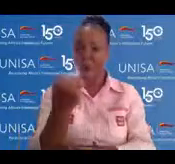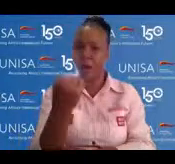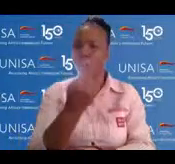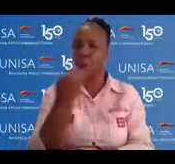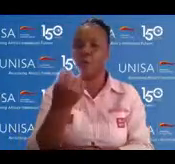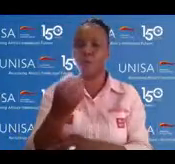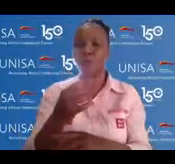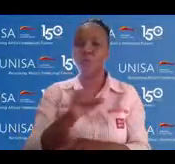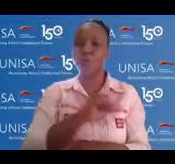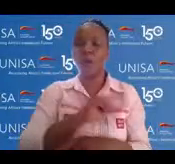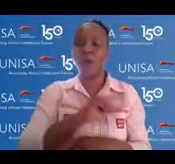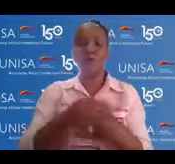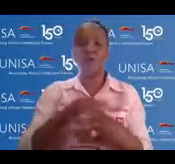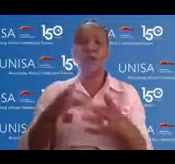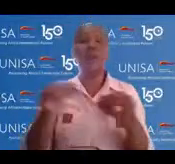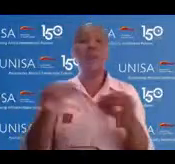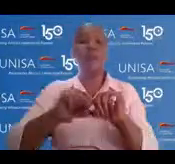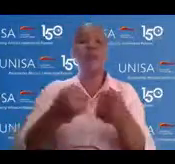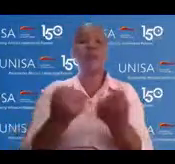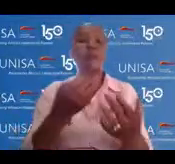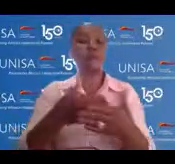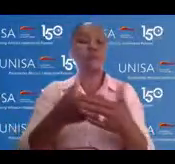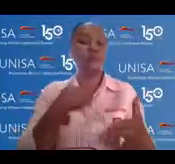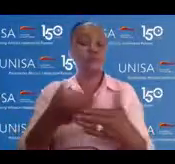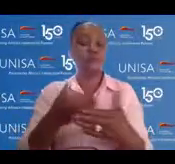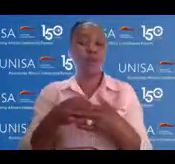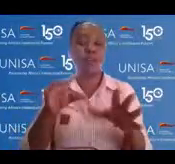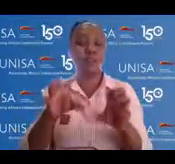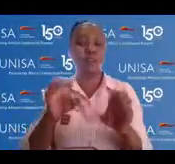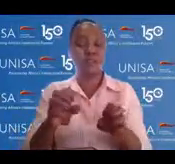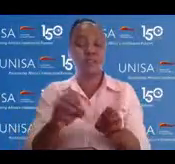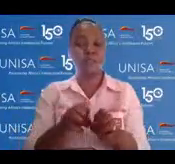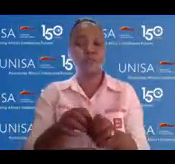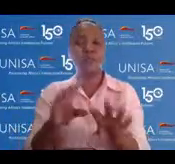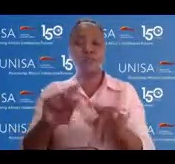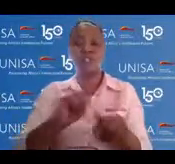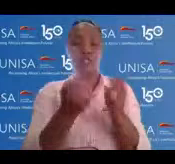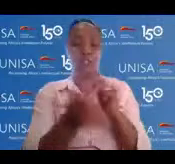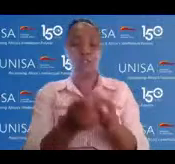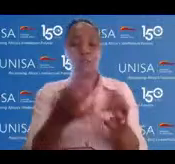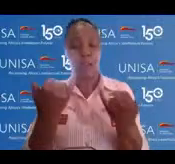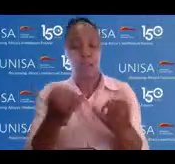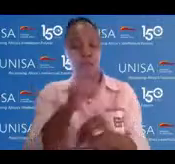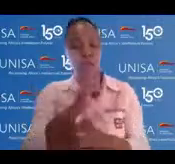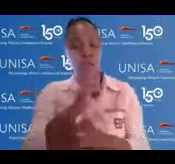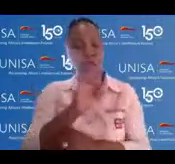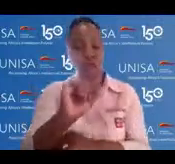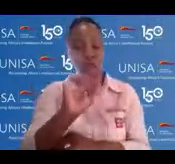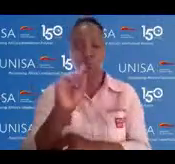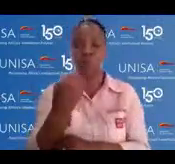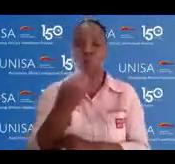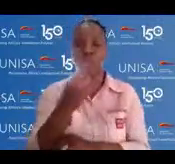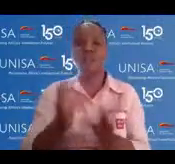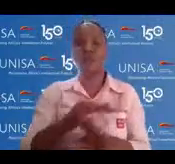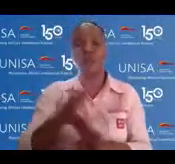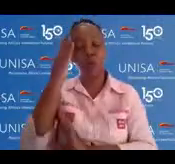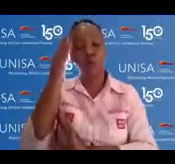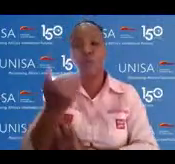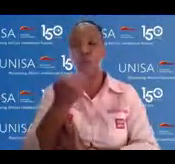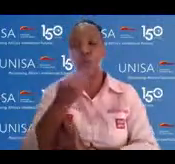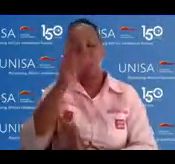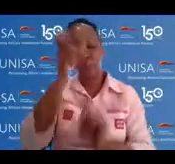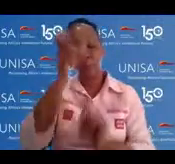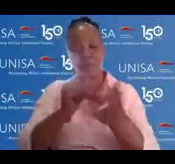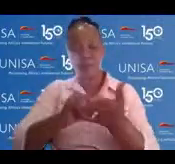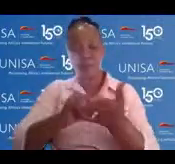break up with the person and change your profile photograph again. So let's just keep it straight for you so that we know who the person is that's writing it. Yeah, so you're all laughing. I